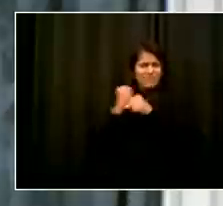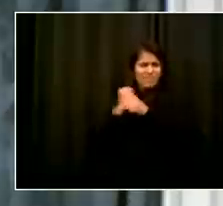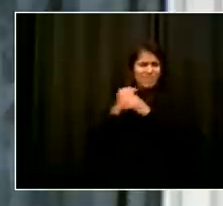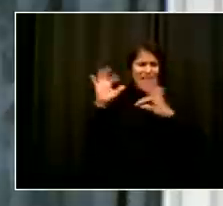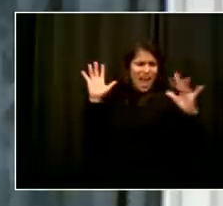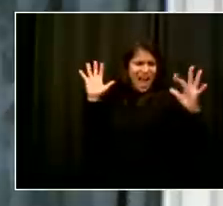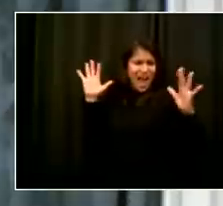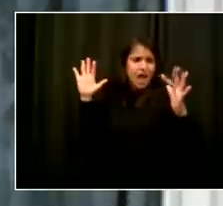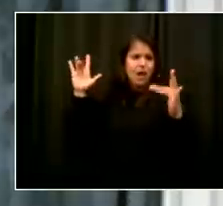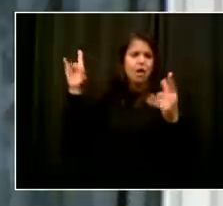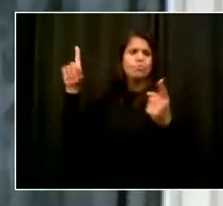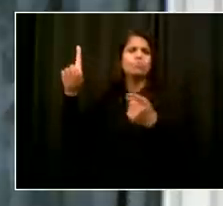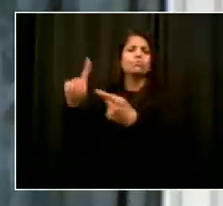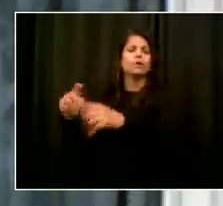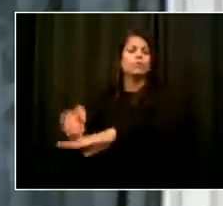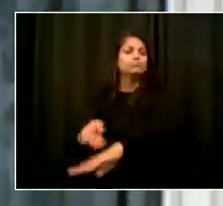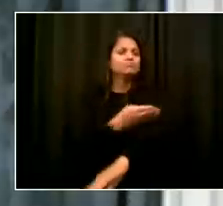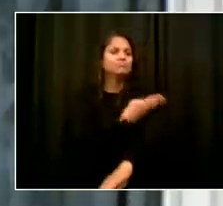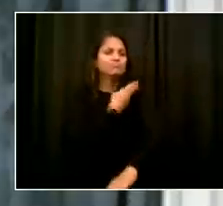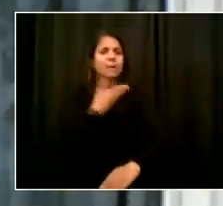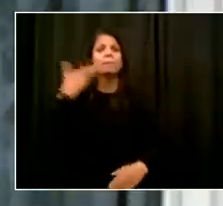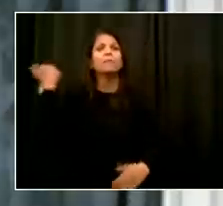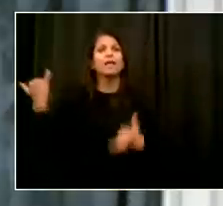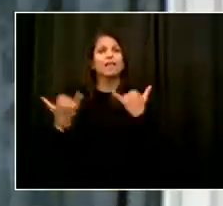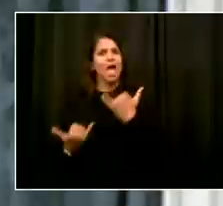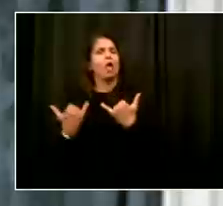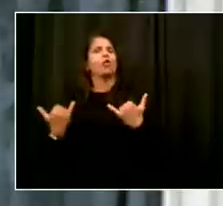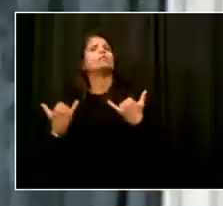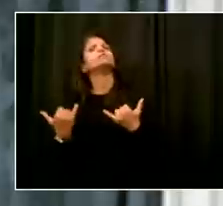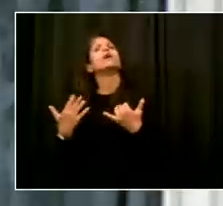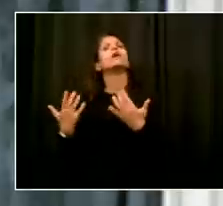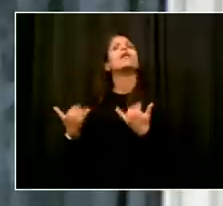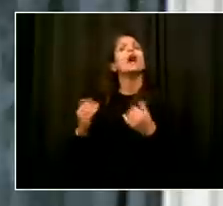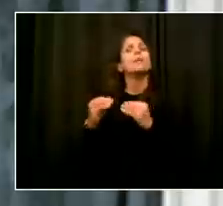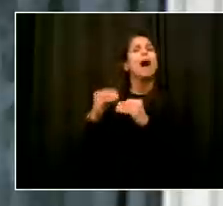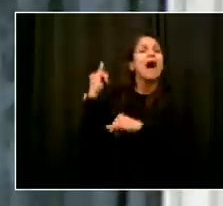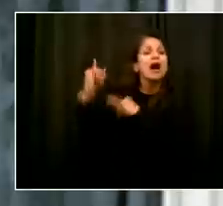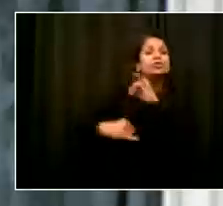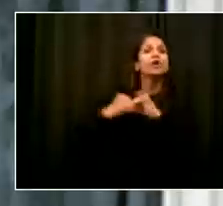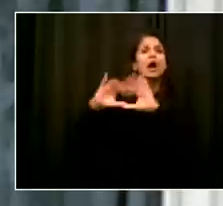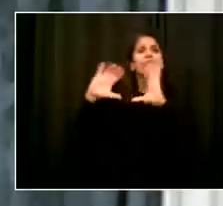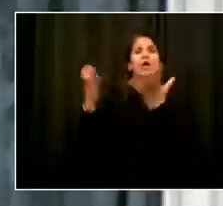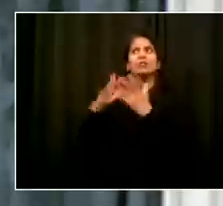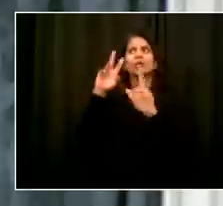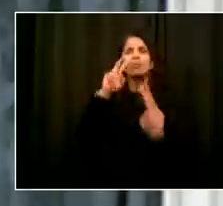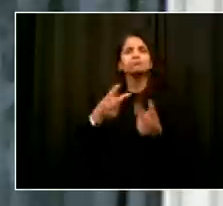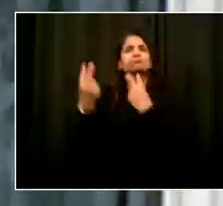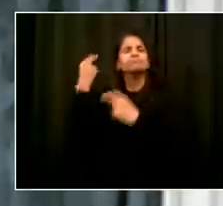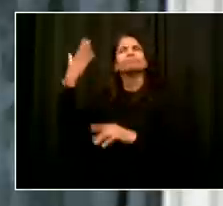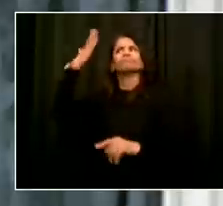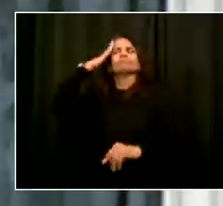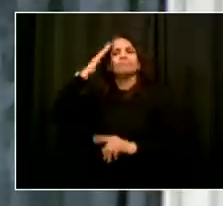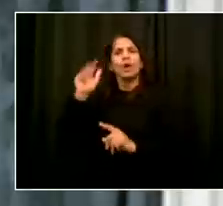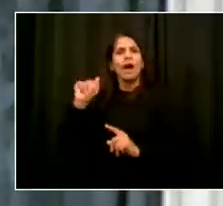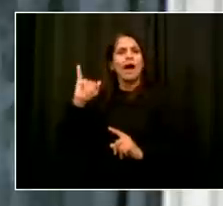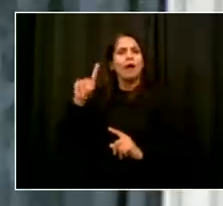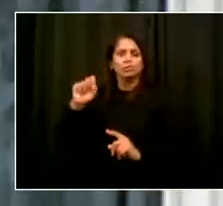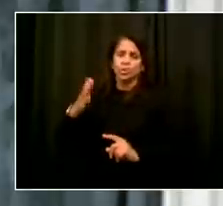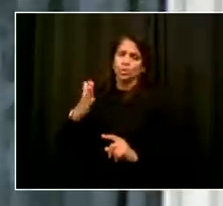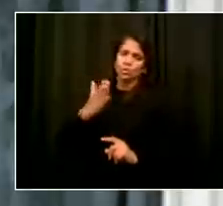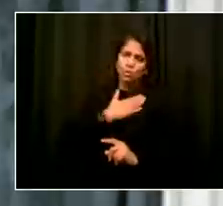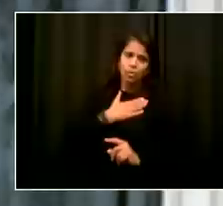to ending the HIV/AIDS epidemic. We must learn from that experience as we continue to hone our response